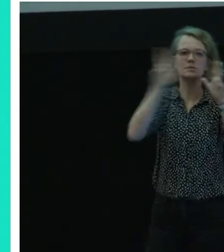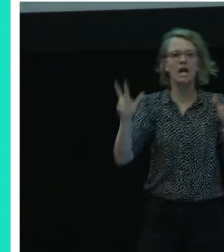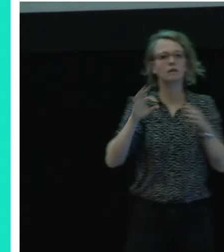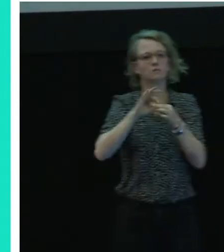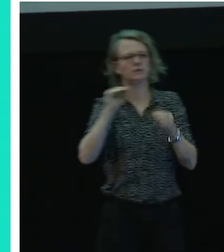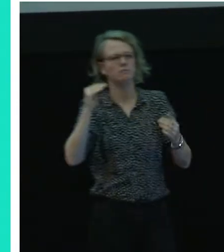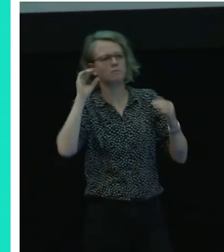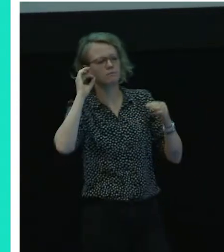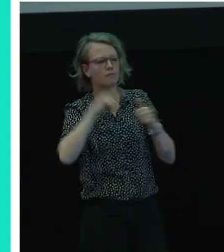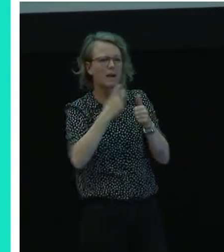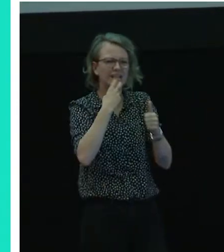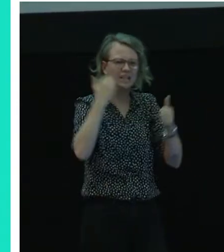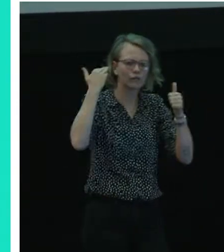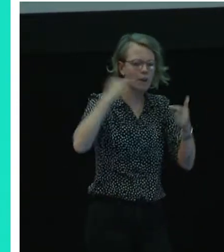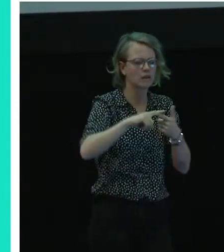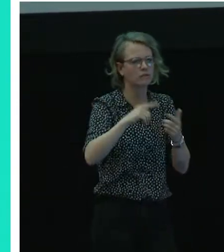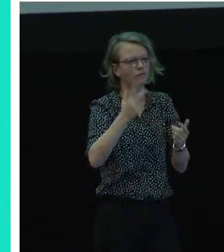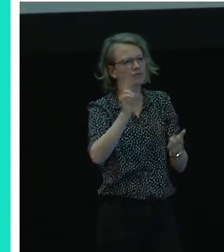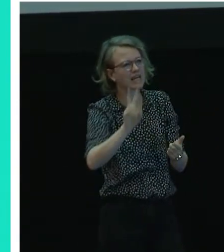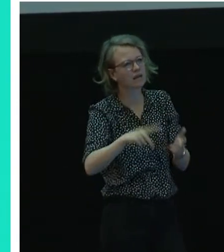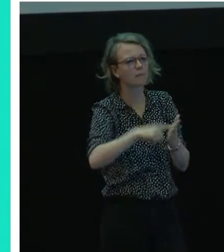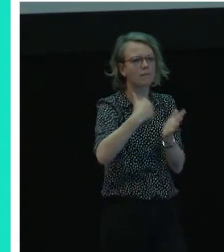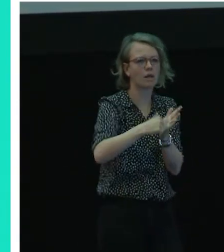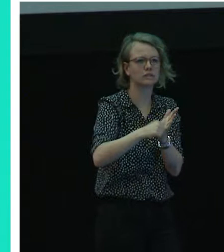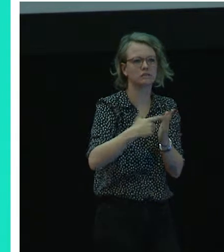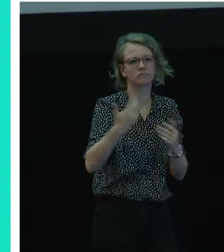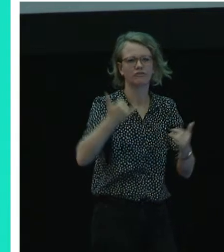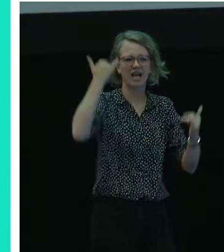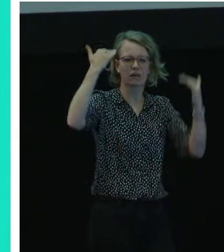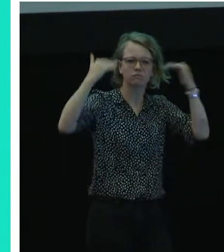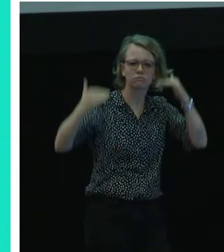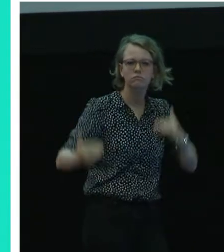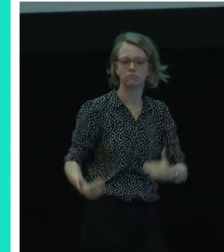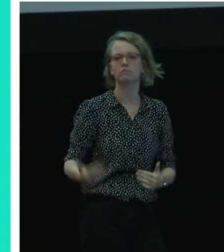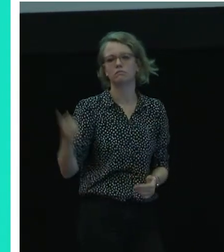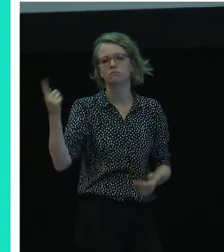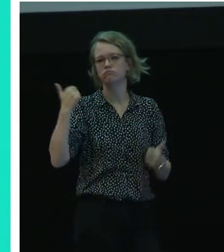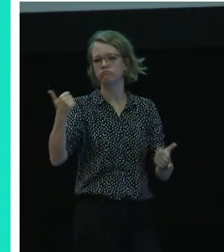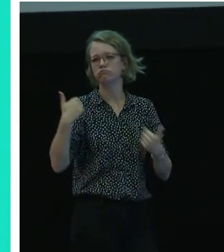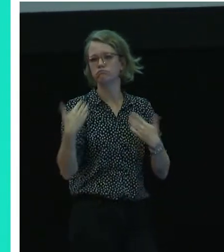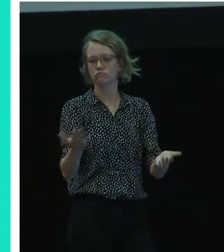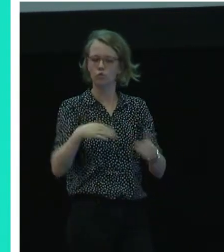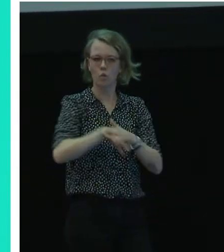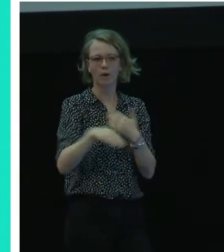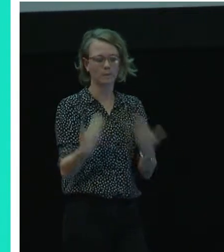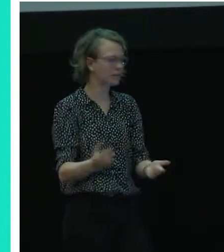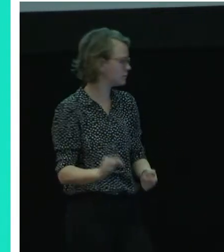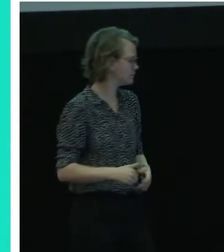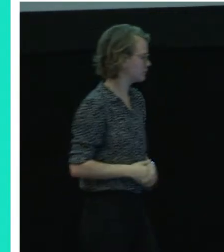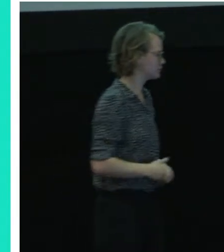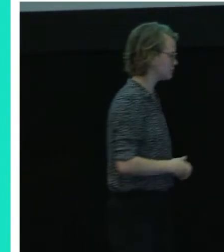But it's good for websites that have very dense information like taxes, insurance, or